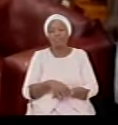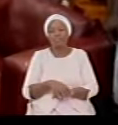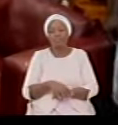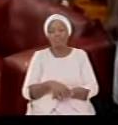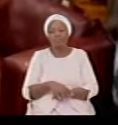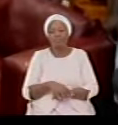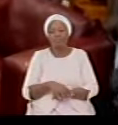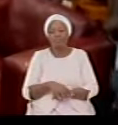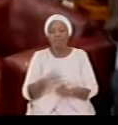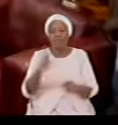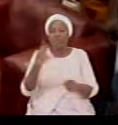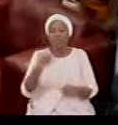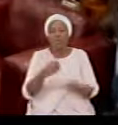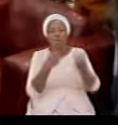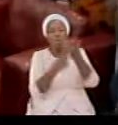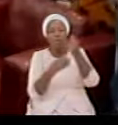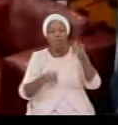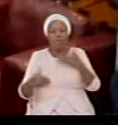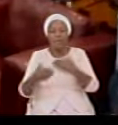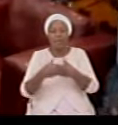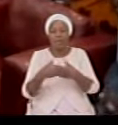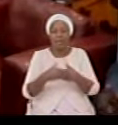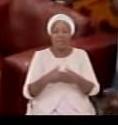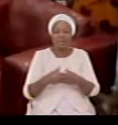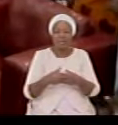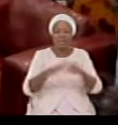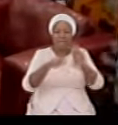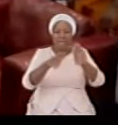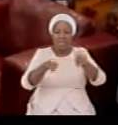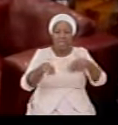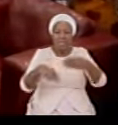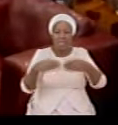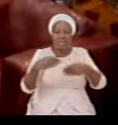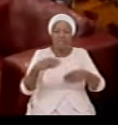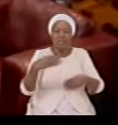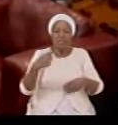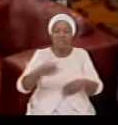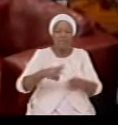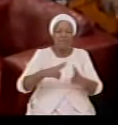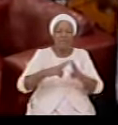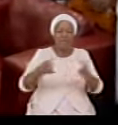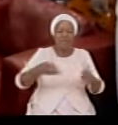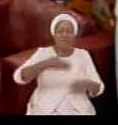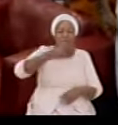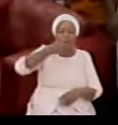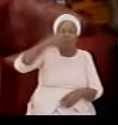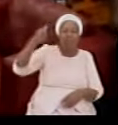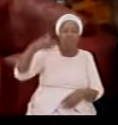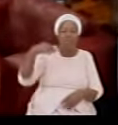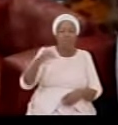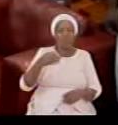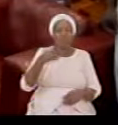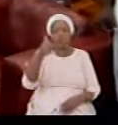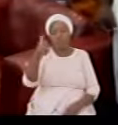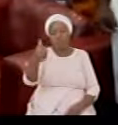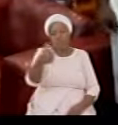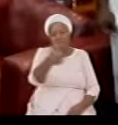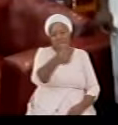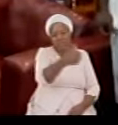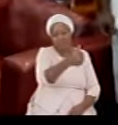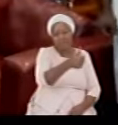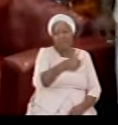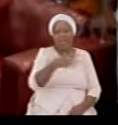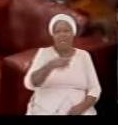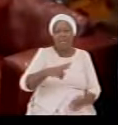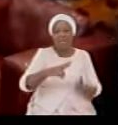No holding back. Give the very best of yourself, the